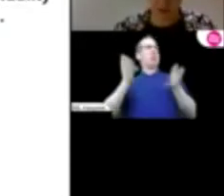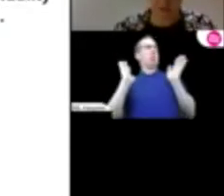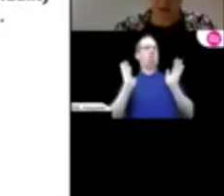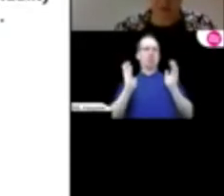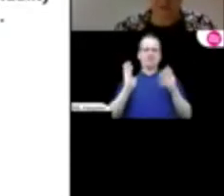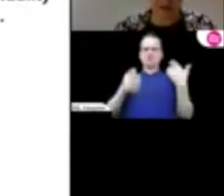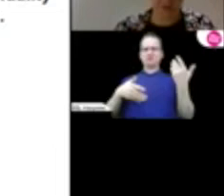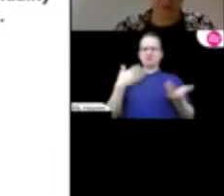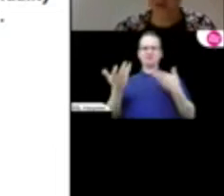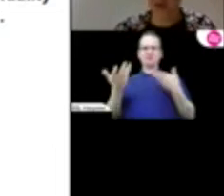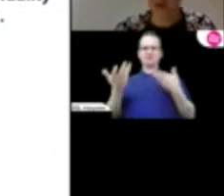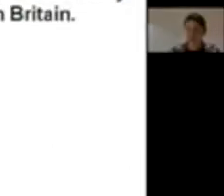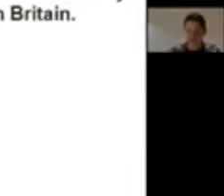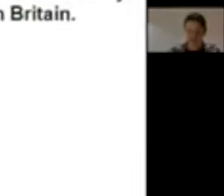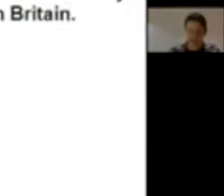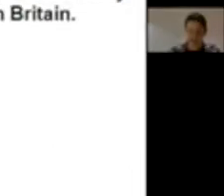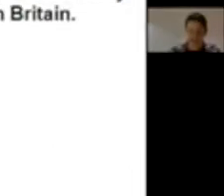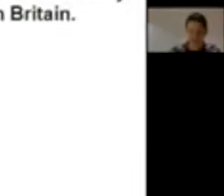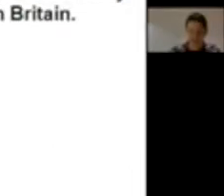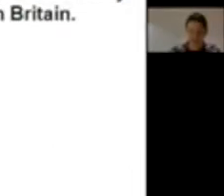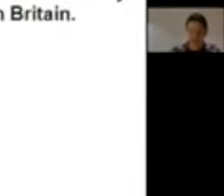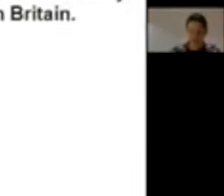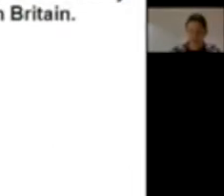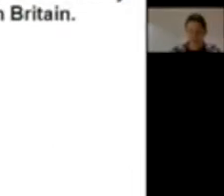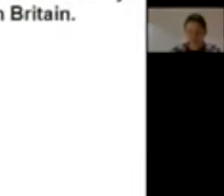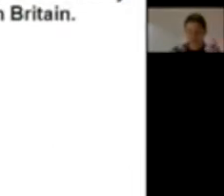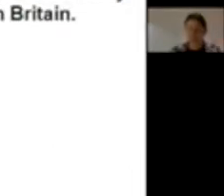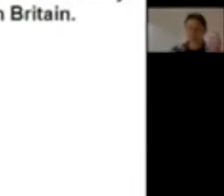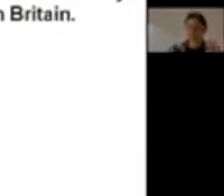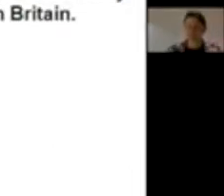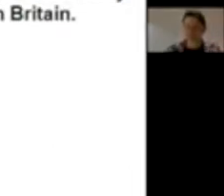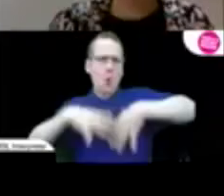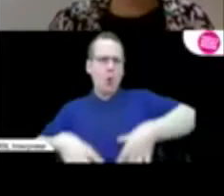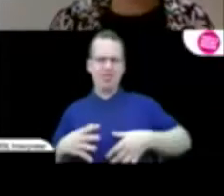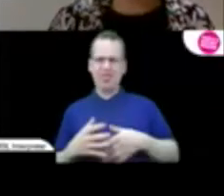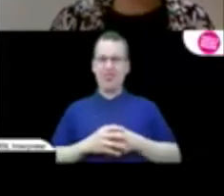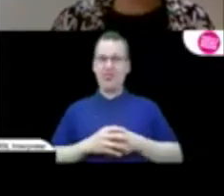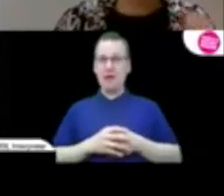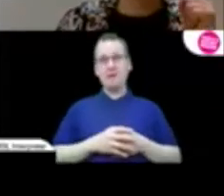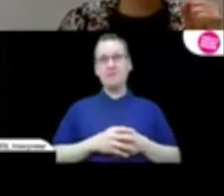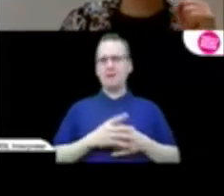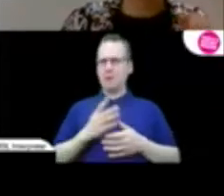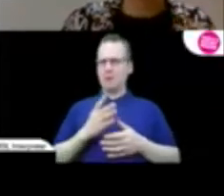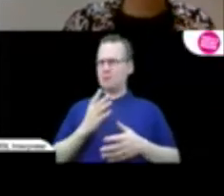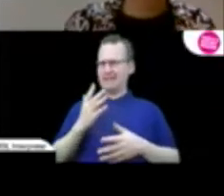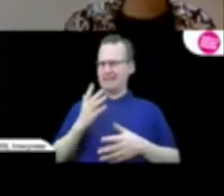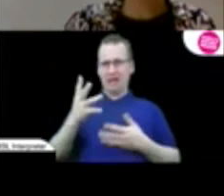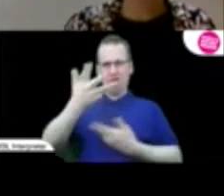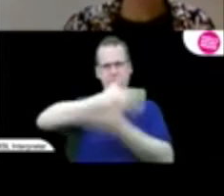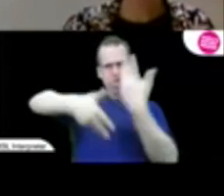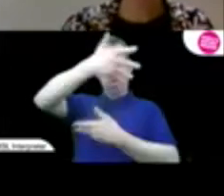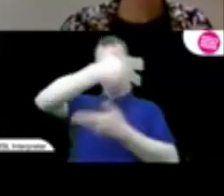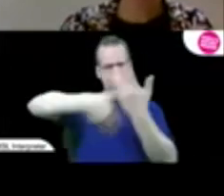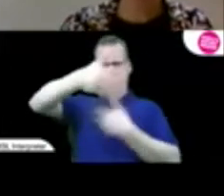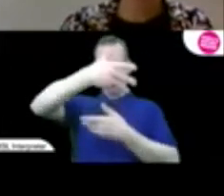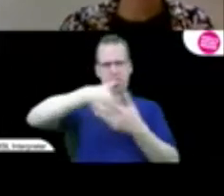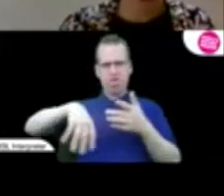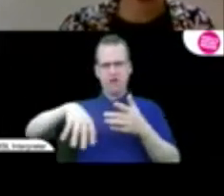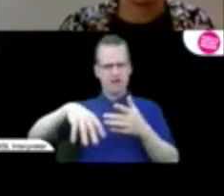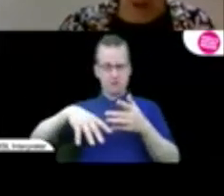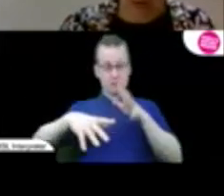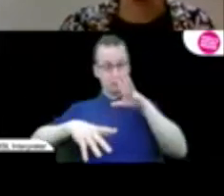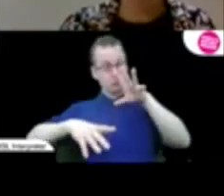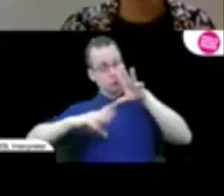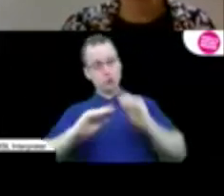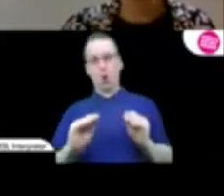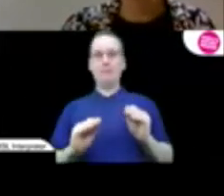men go around dressing in women's clothes. We need to impose some order on all this debauchery. So